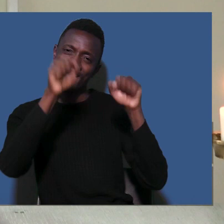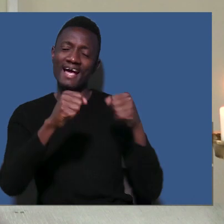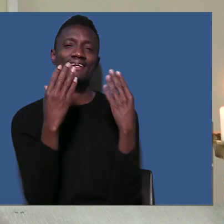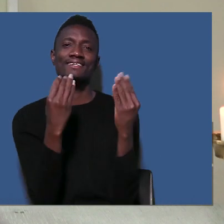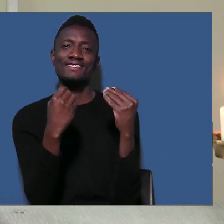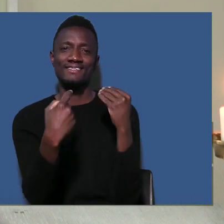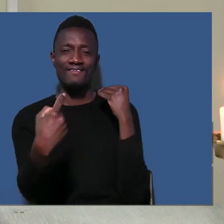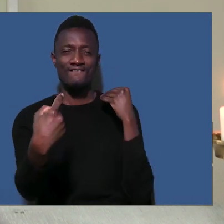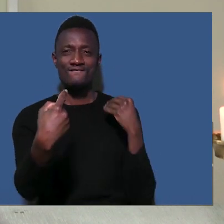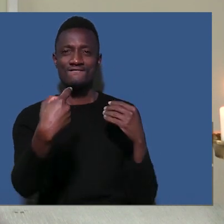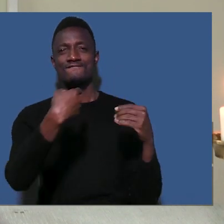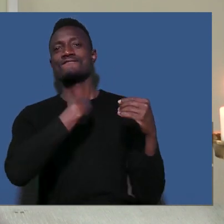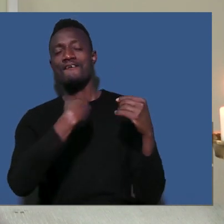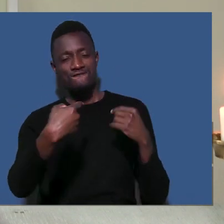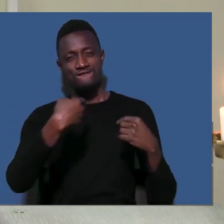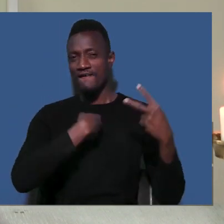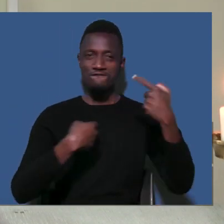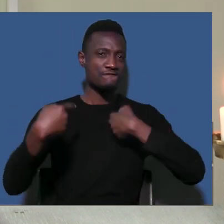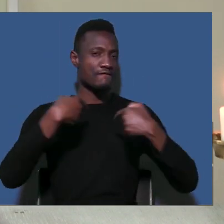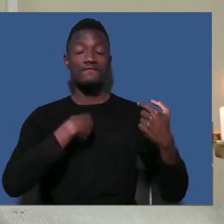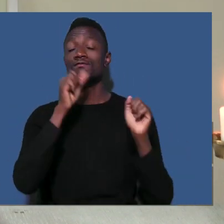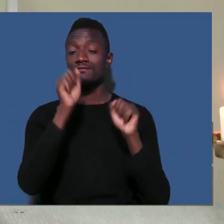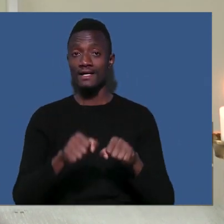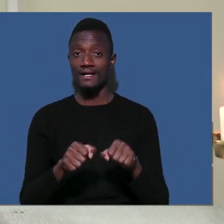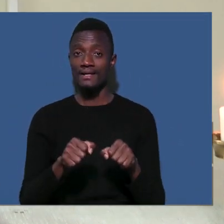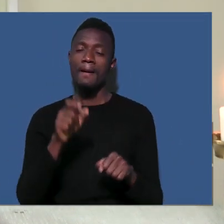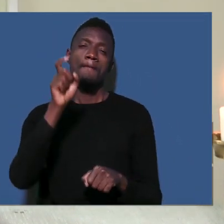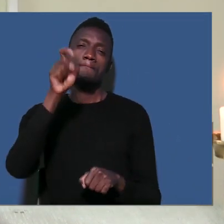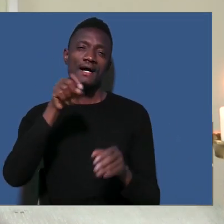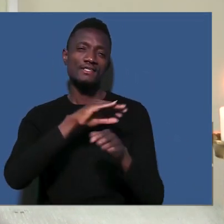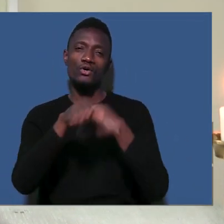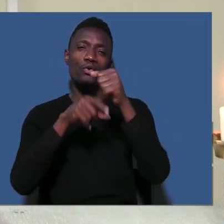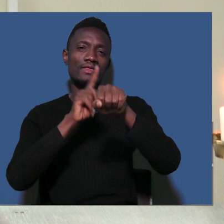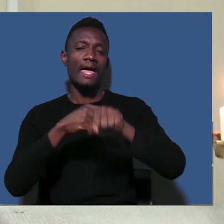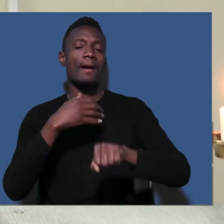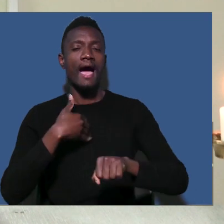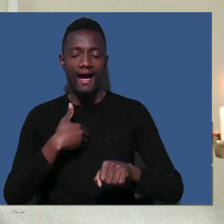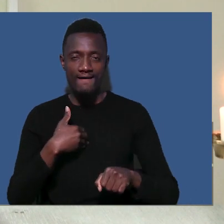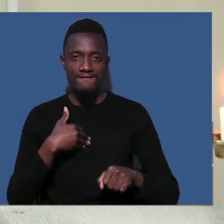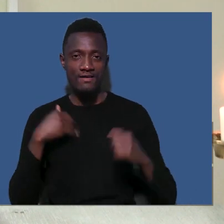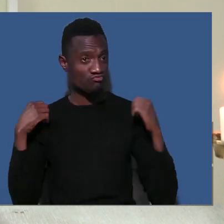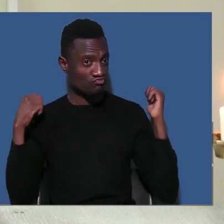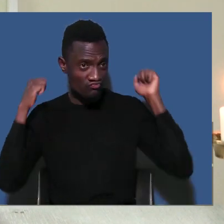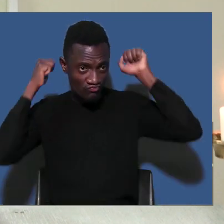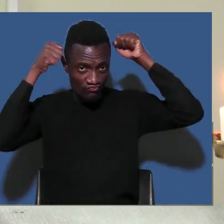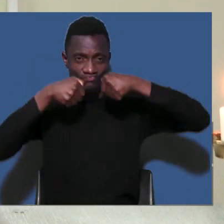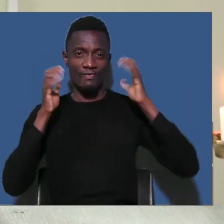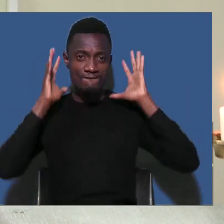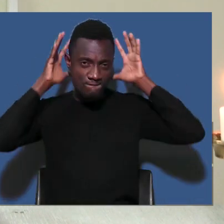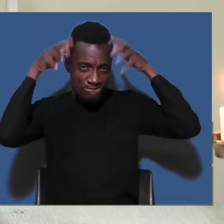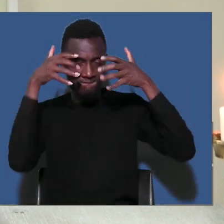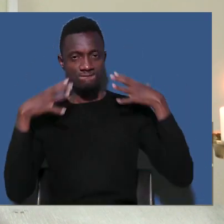you will not win. Because you do not have a sword, you do not have a combat gear. And so,